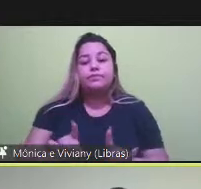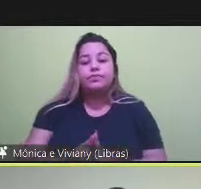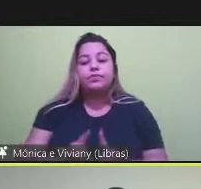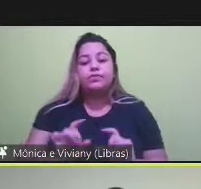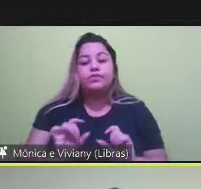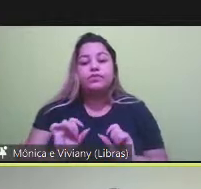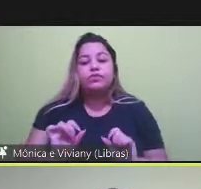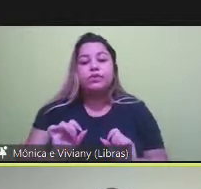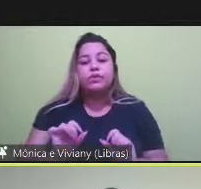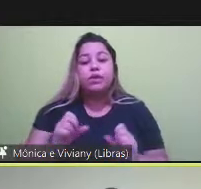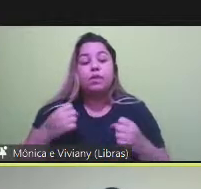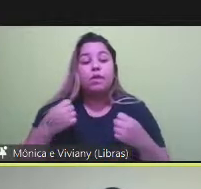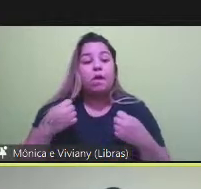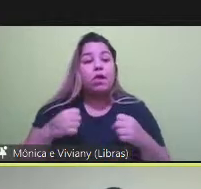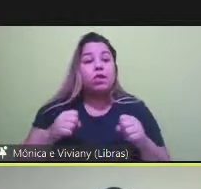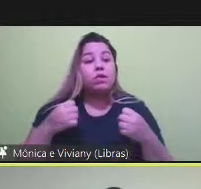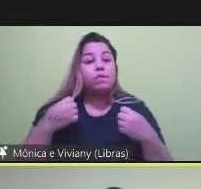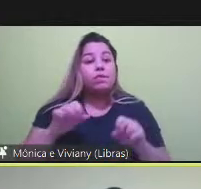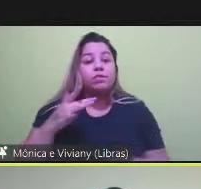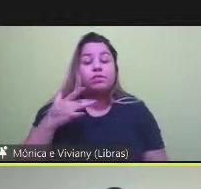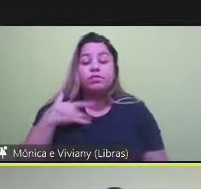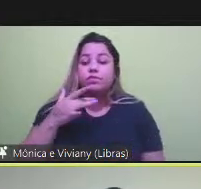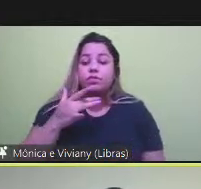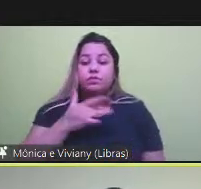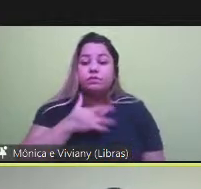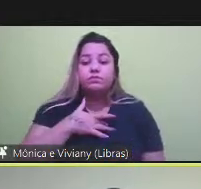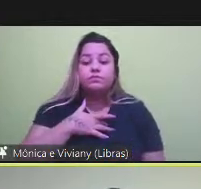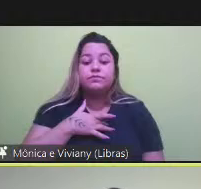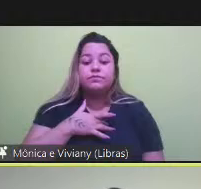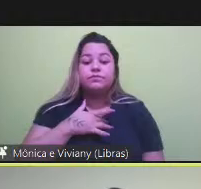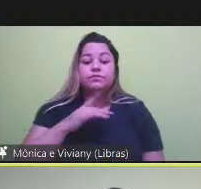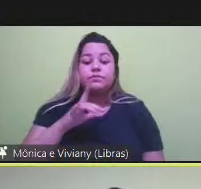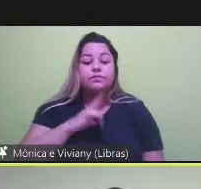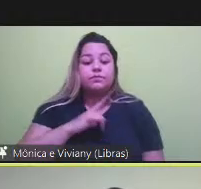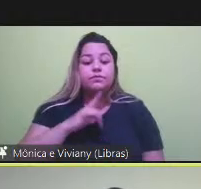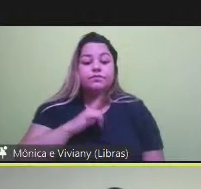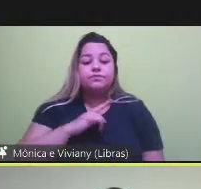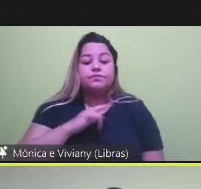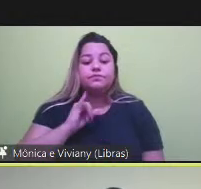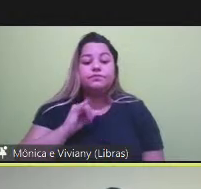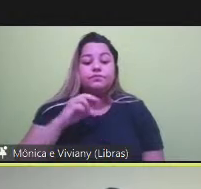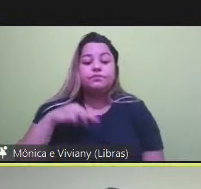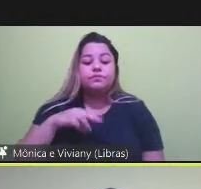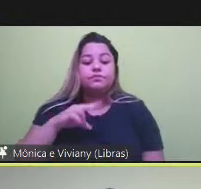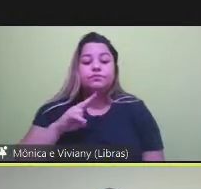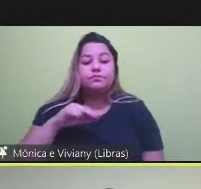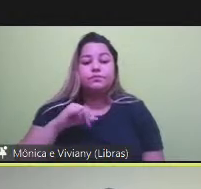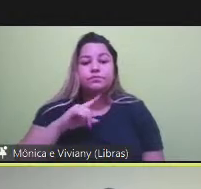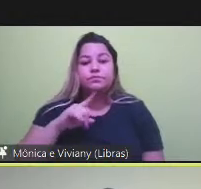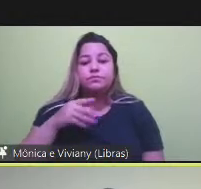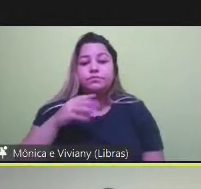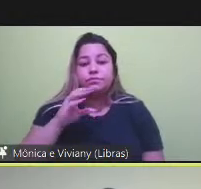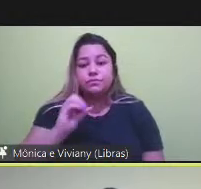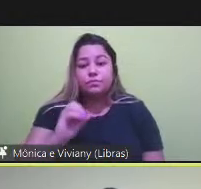buccal care, and one gym of health beyond the program of immunization.